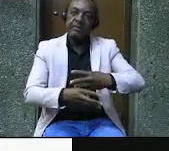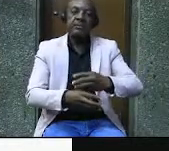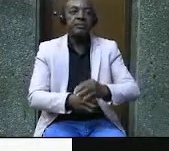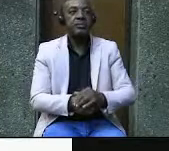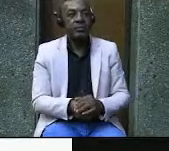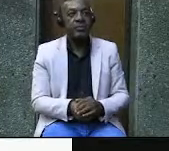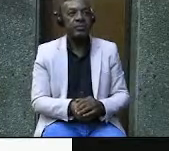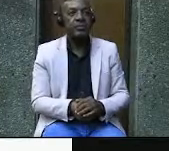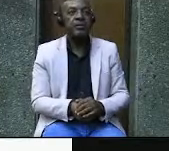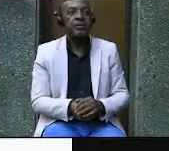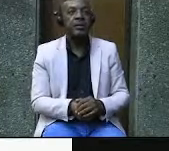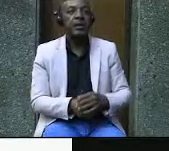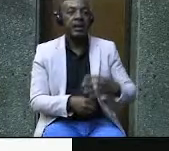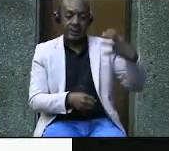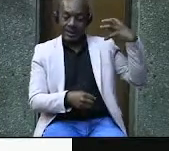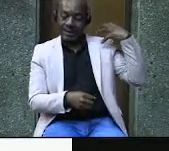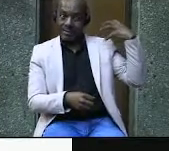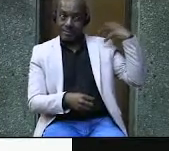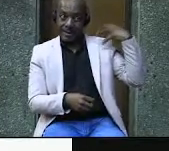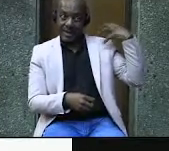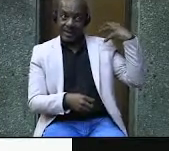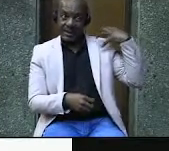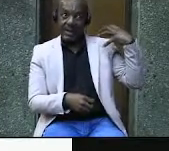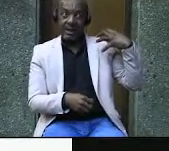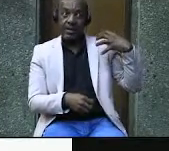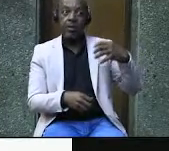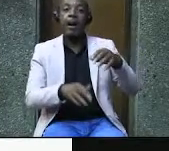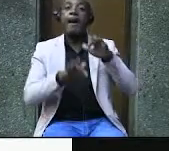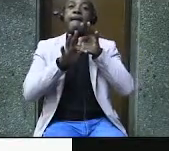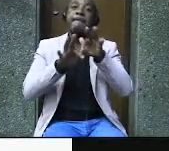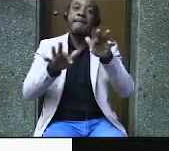the Minister of Public Works and Infrastructure, as the